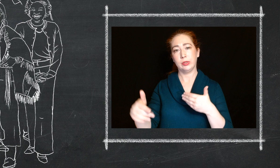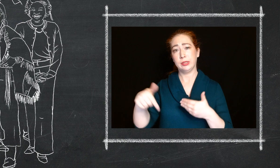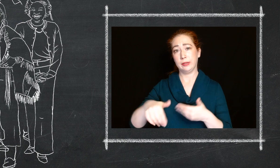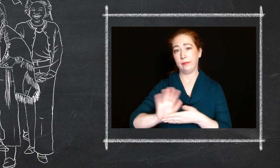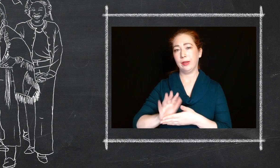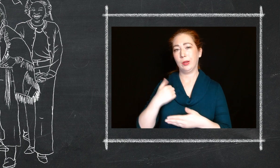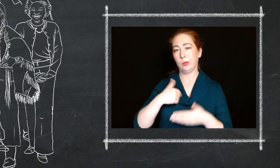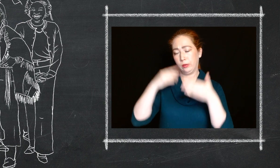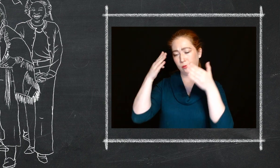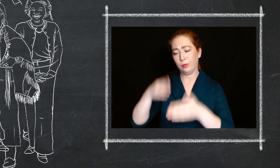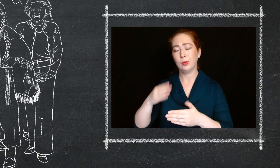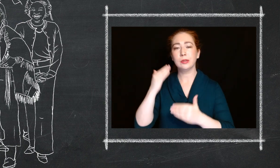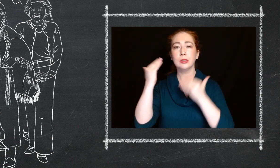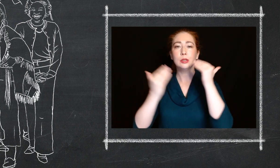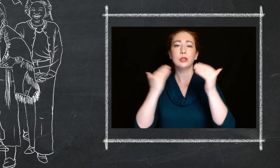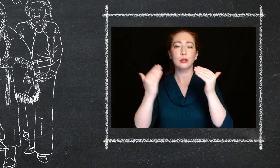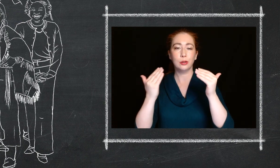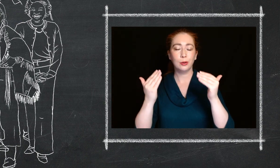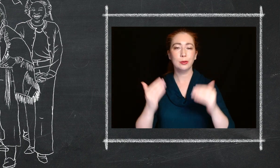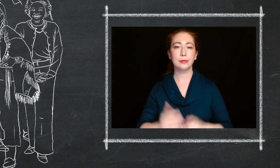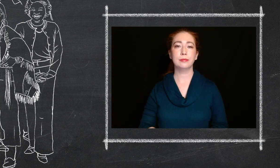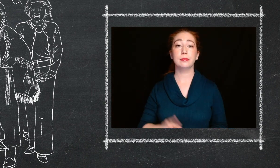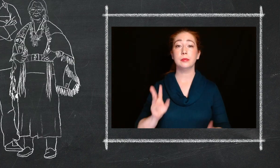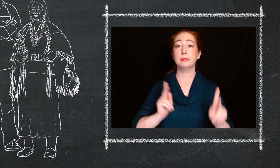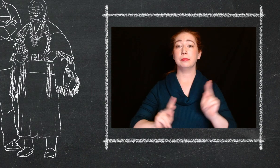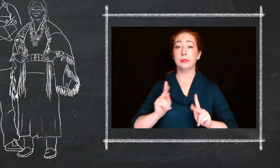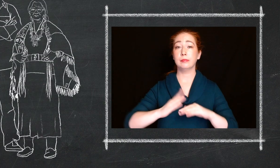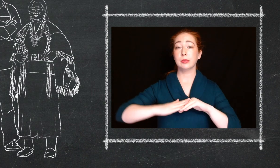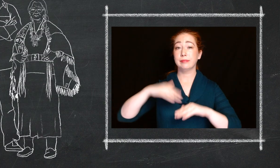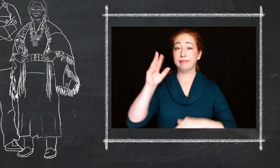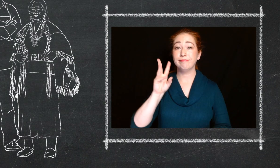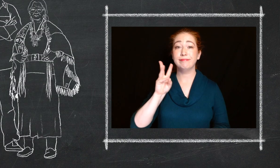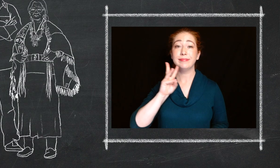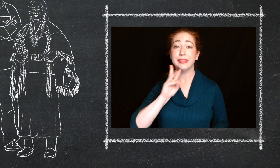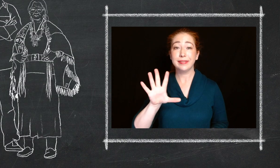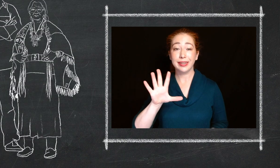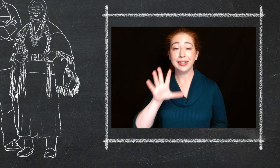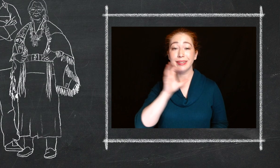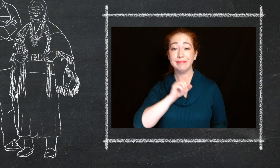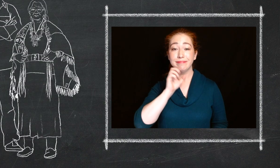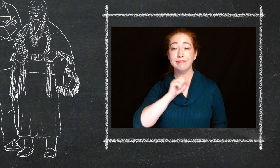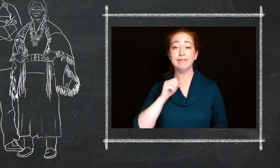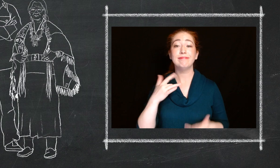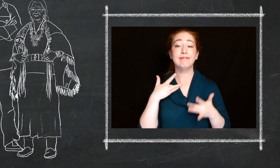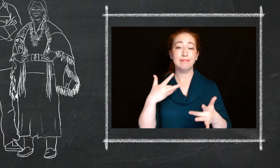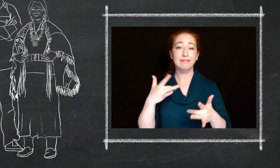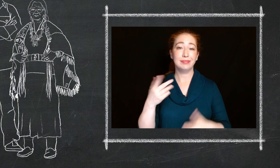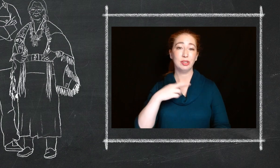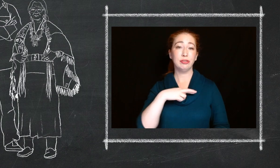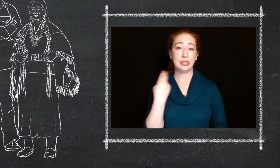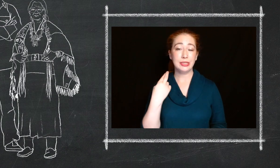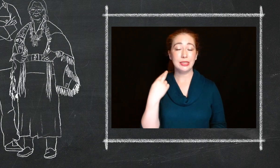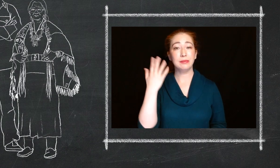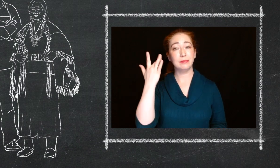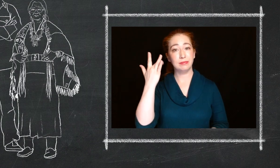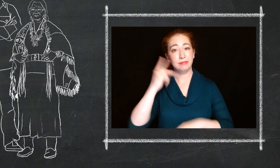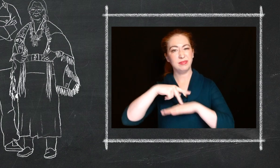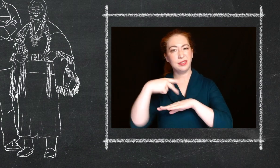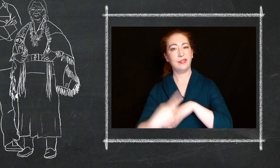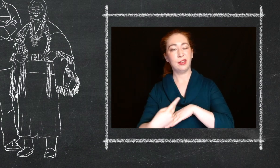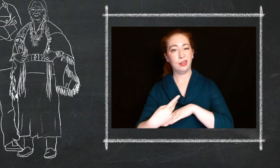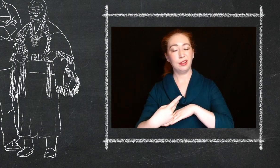video, we will be talking about adults. People over 65 years of age are particularly at risk